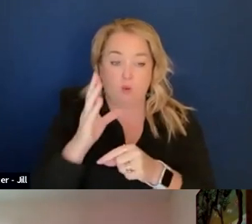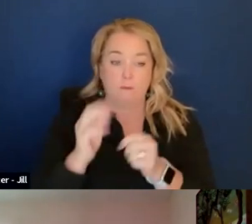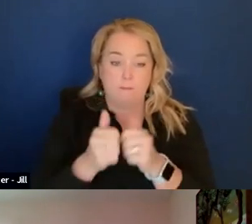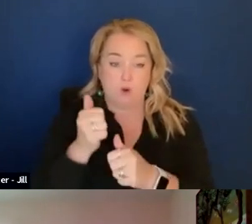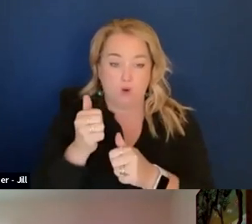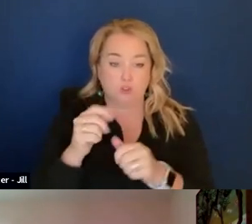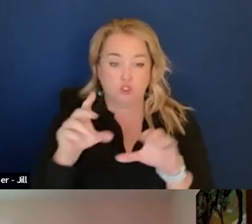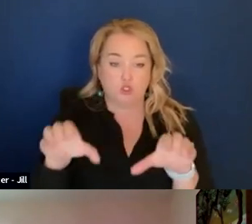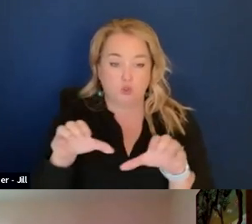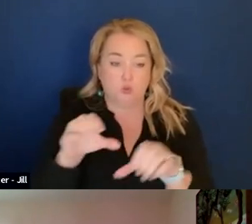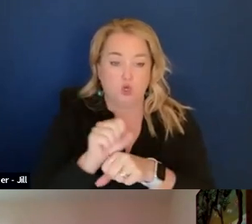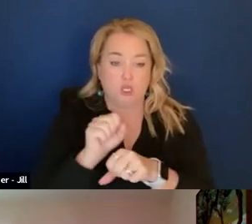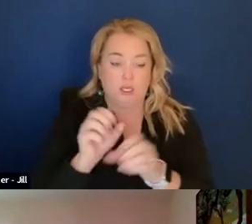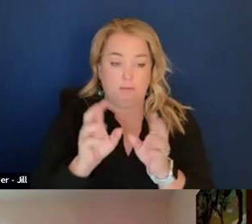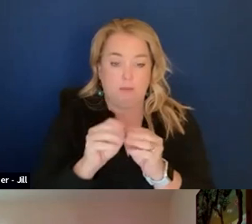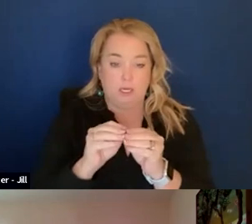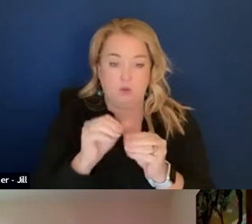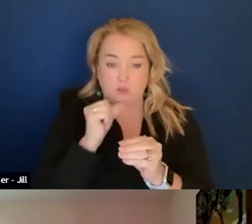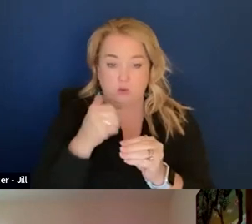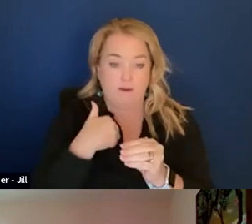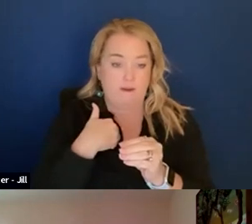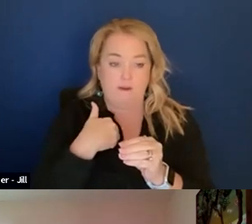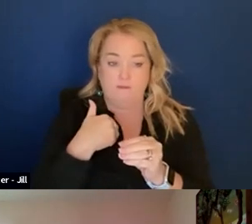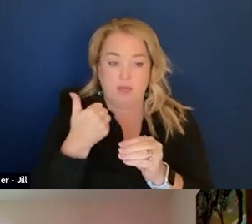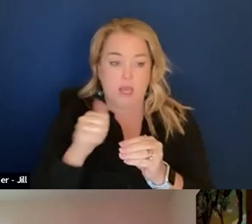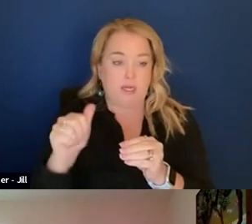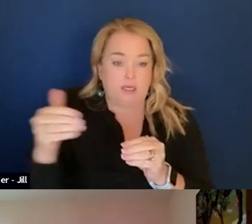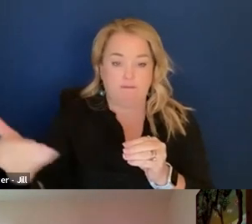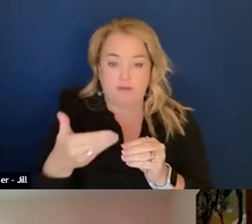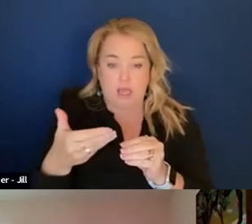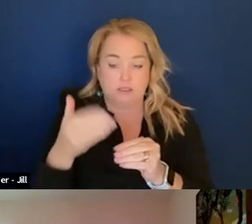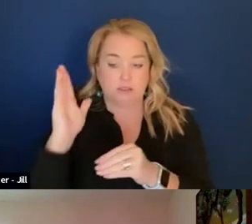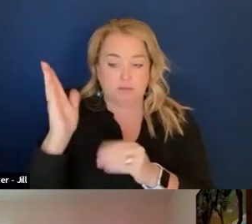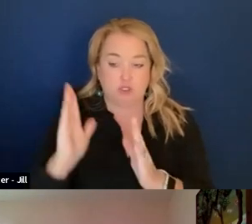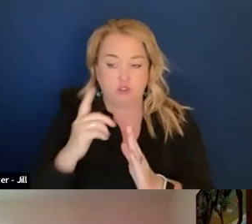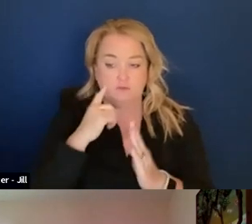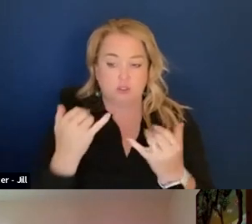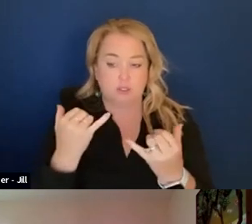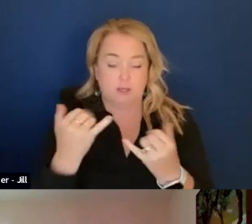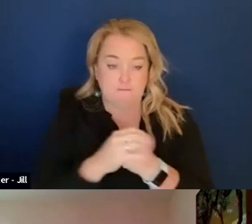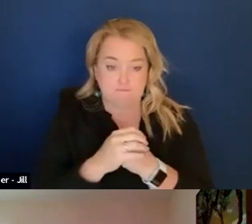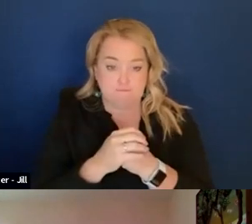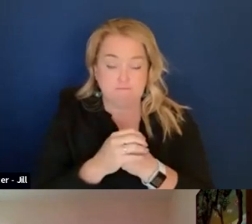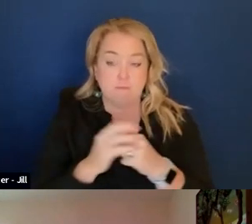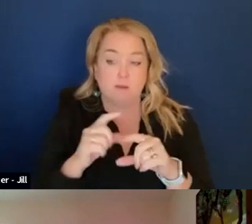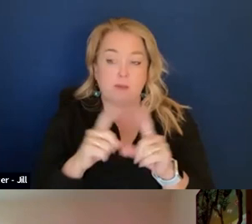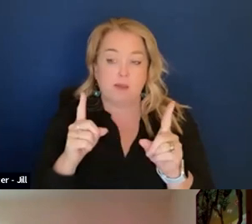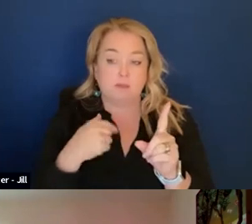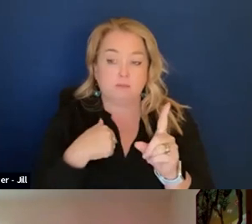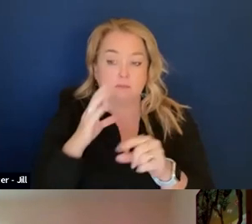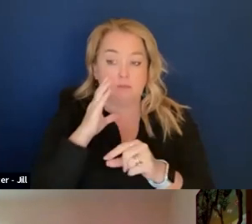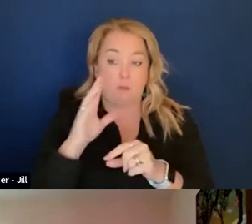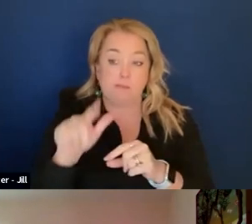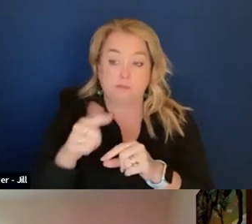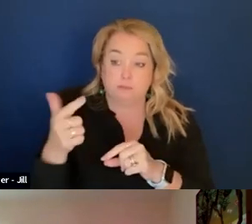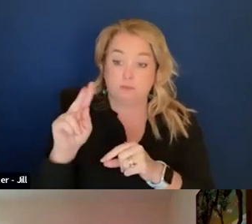doing a working meeting. Didn't I have any invited speakers for this particular one, but I will turn it